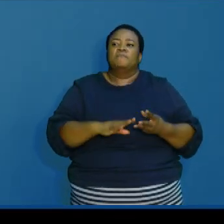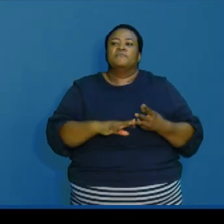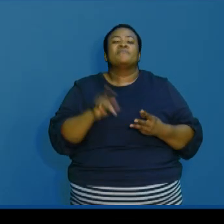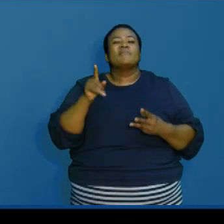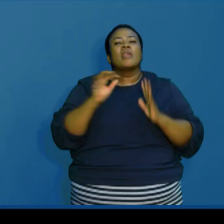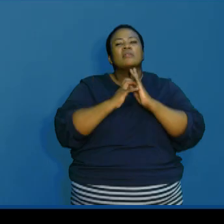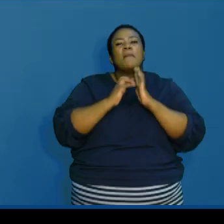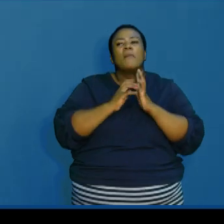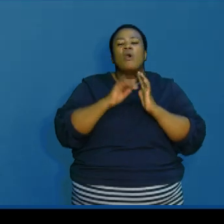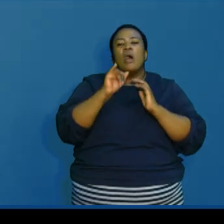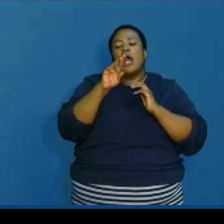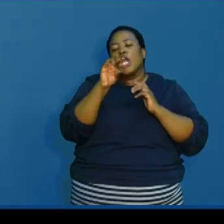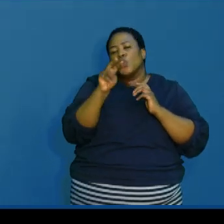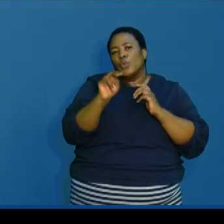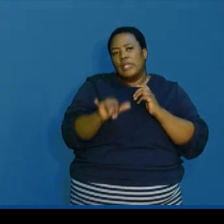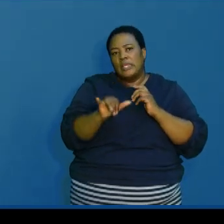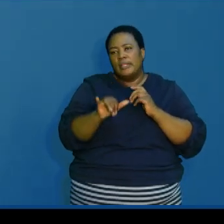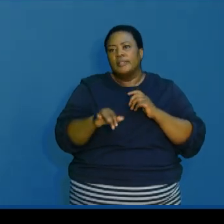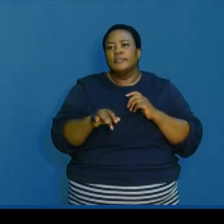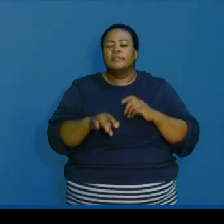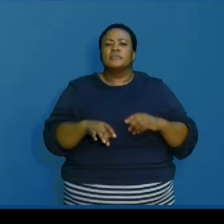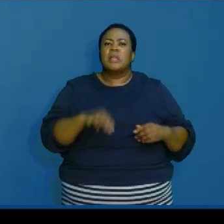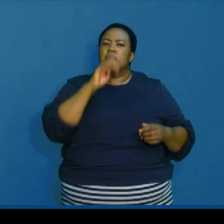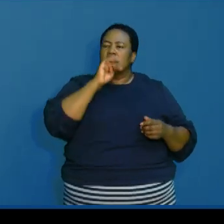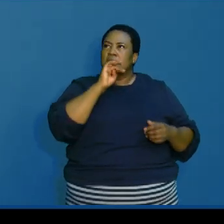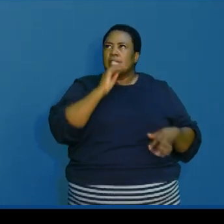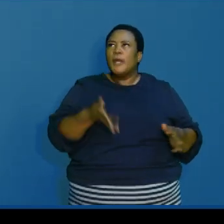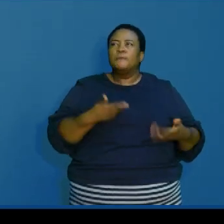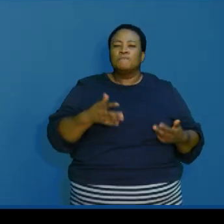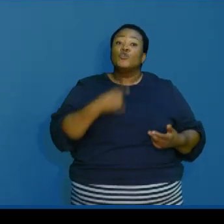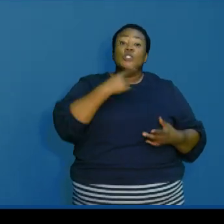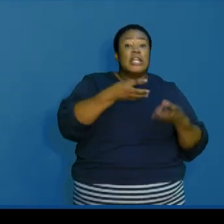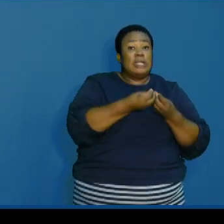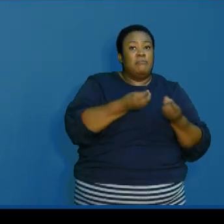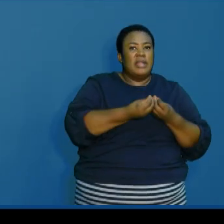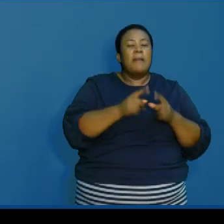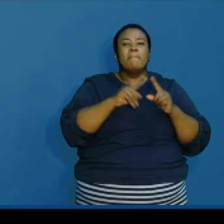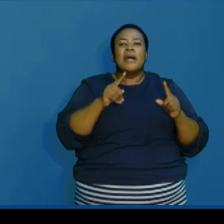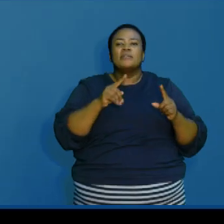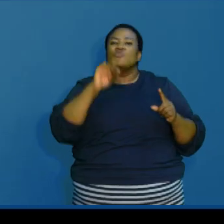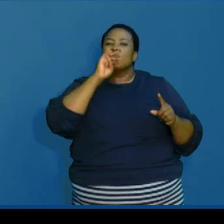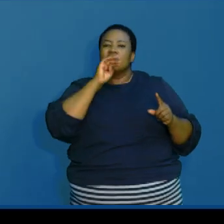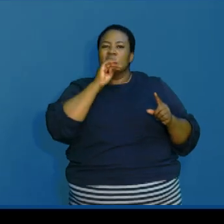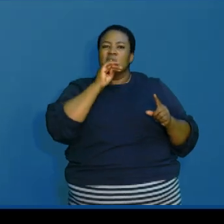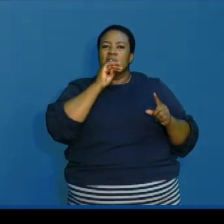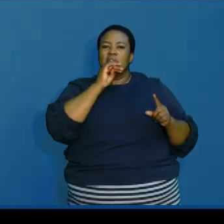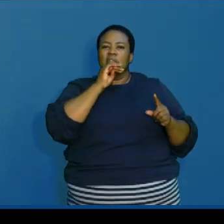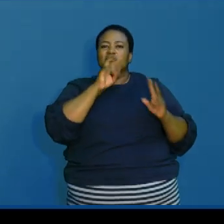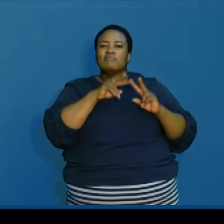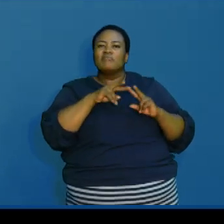I've already explained that when you are ironic, it means that you say something but the opposite of it